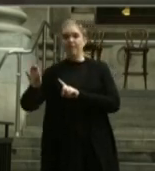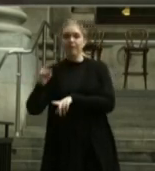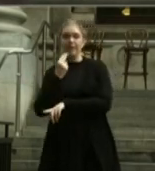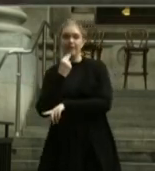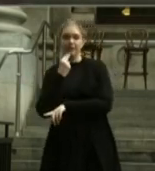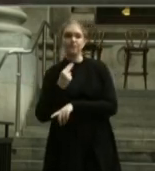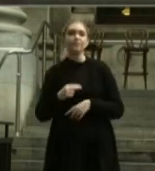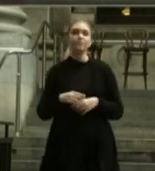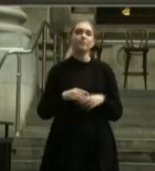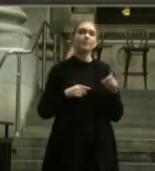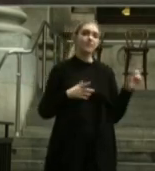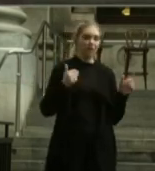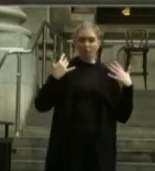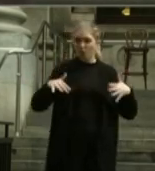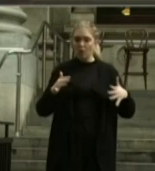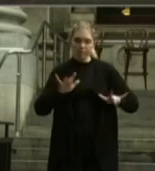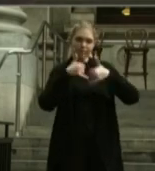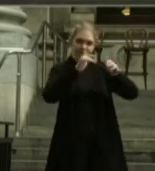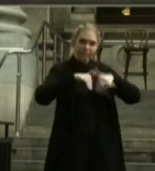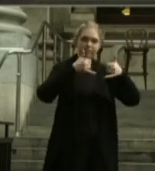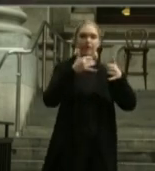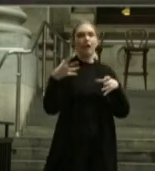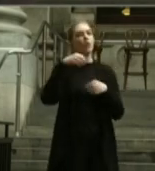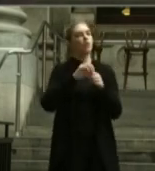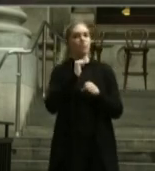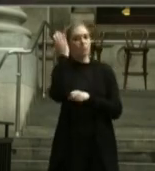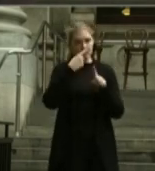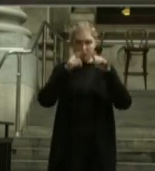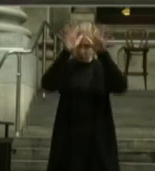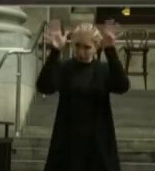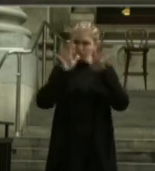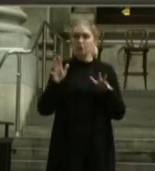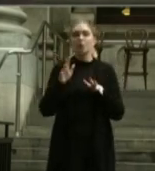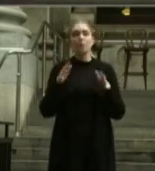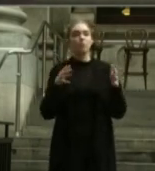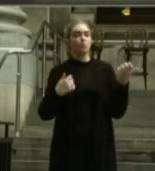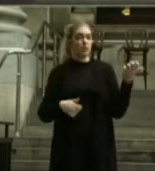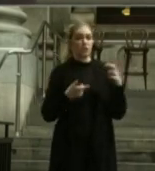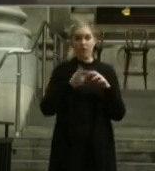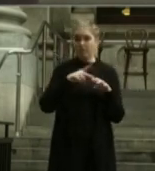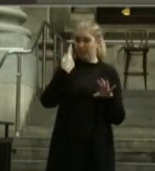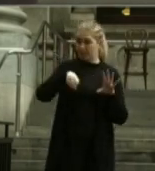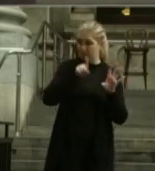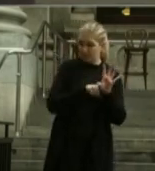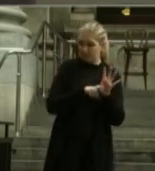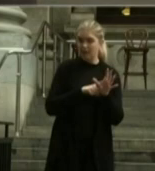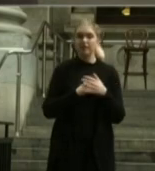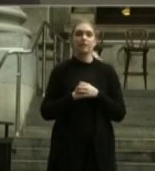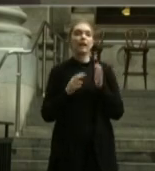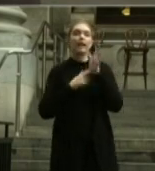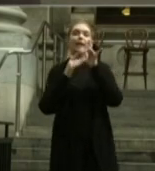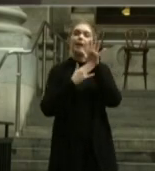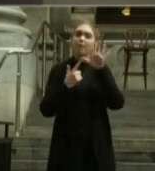2020, Tilly has received numerous industry accolades, including Aboriginal and Torres Strait Islander Musician of the Year,